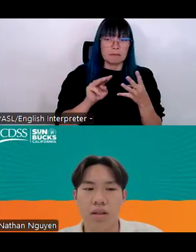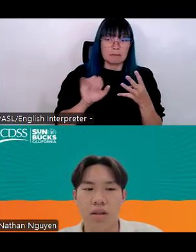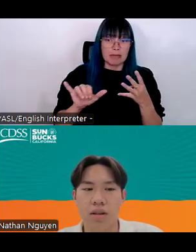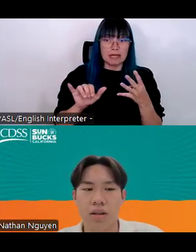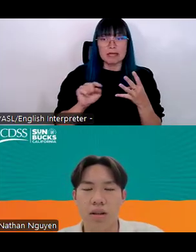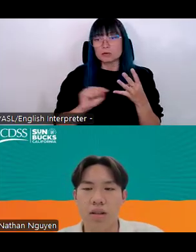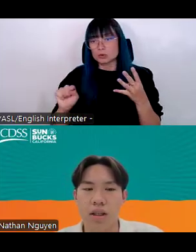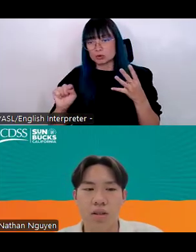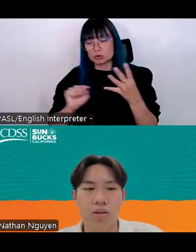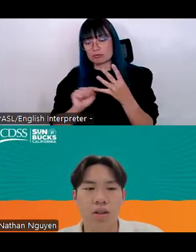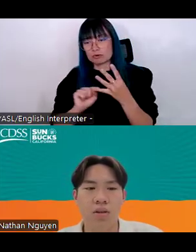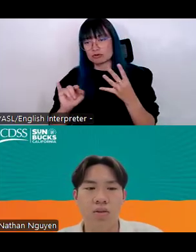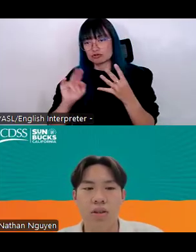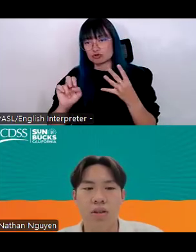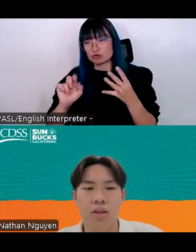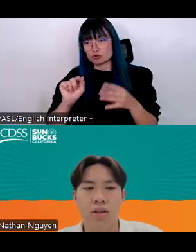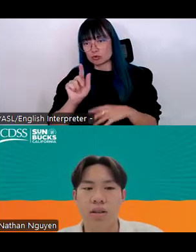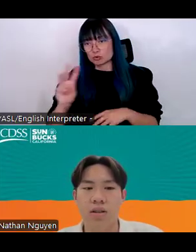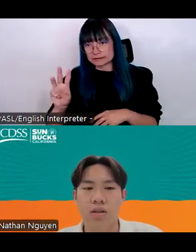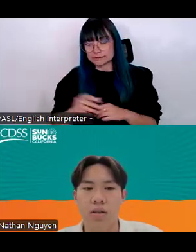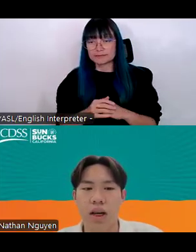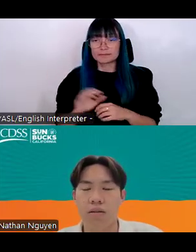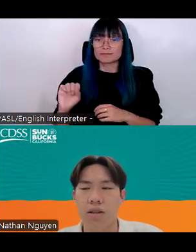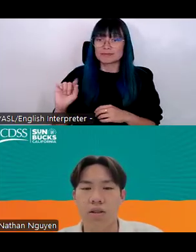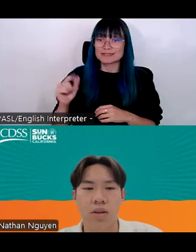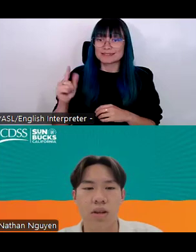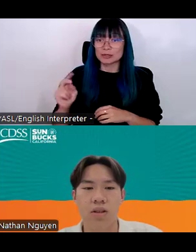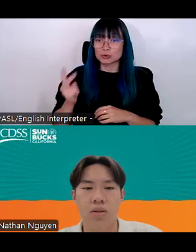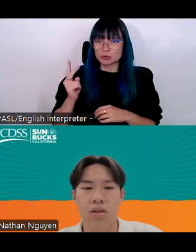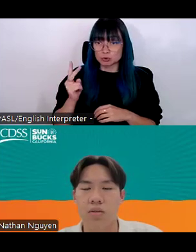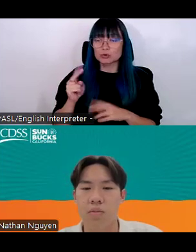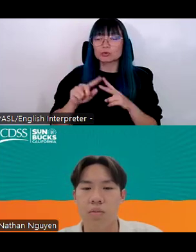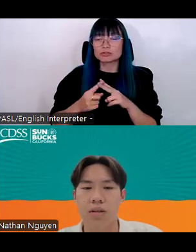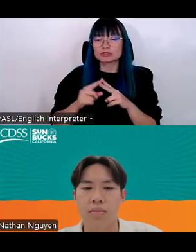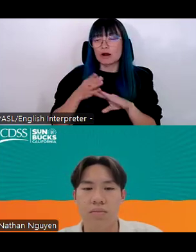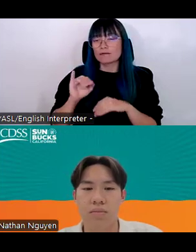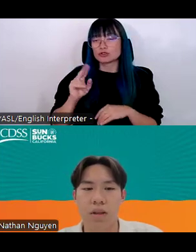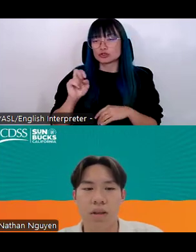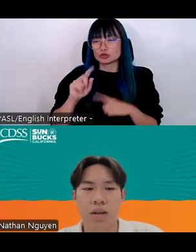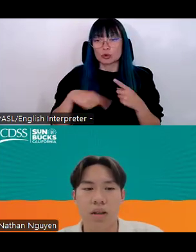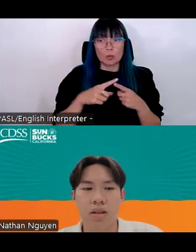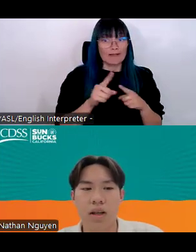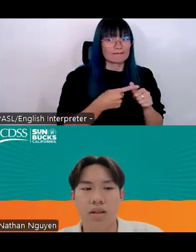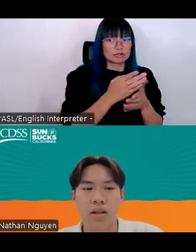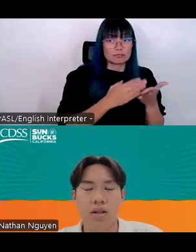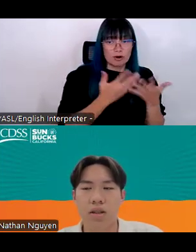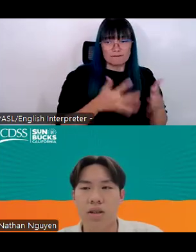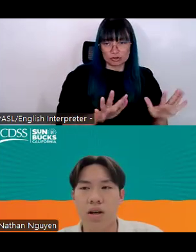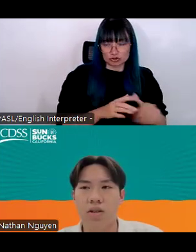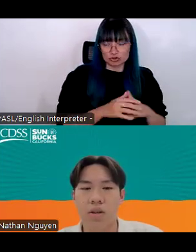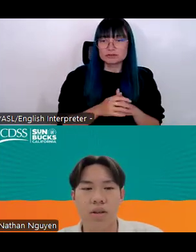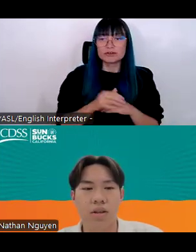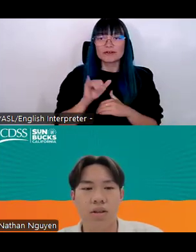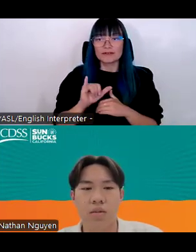2026. Stage 2 issuances start in June after Stage 1 issuances were complete. This stage addresses